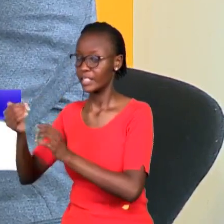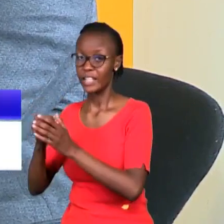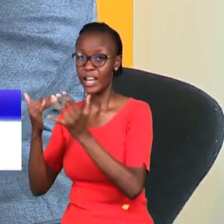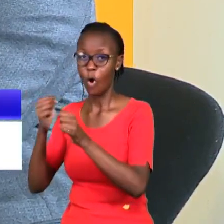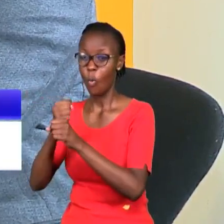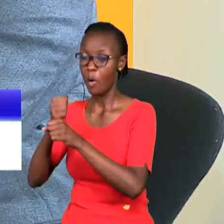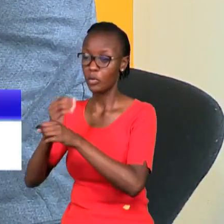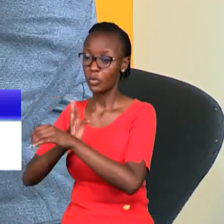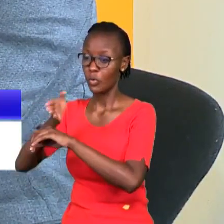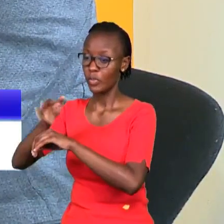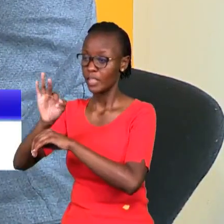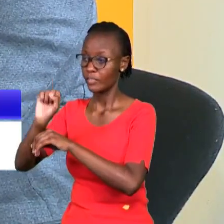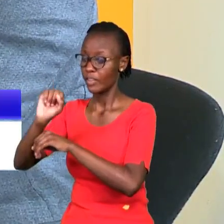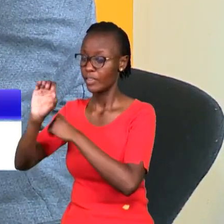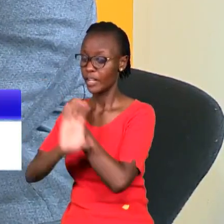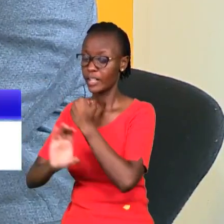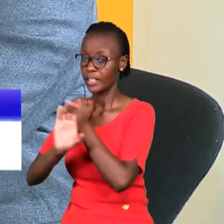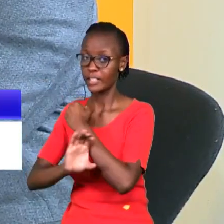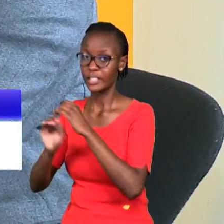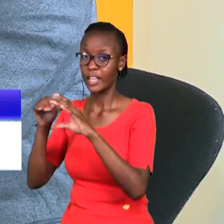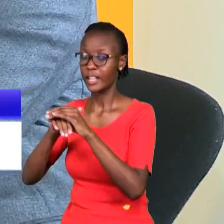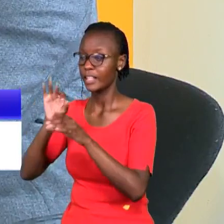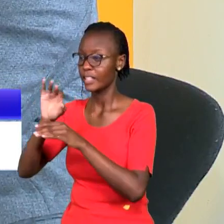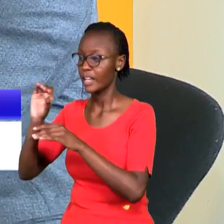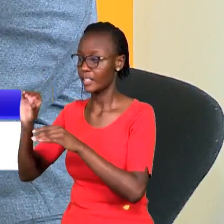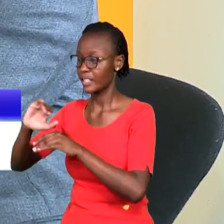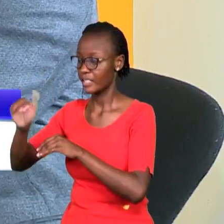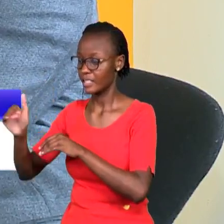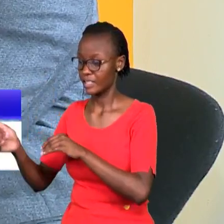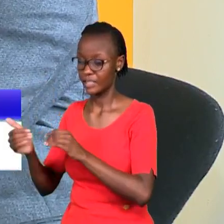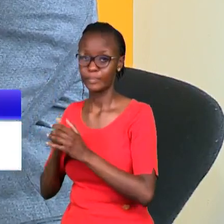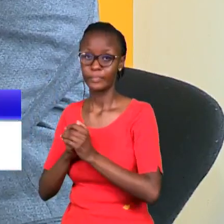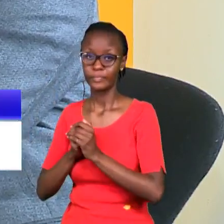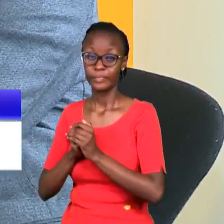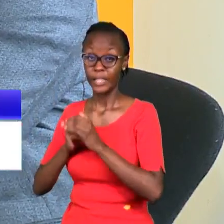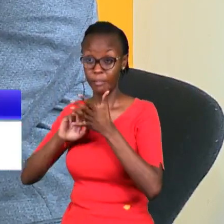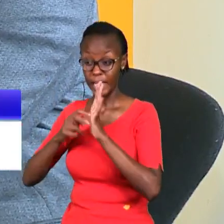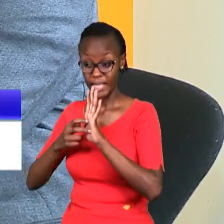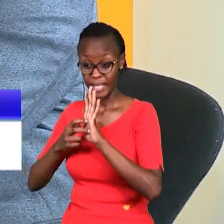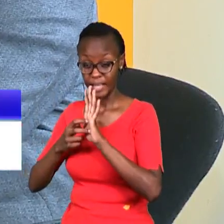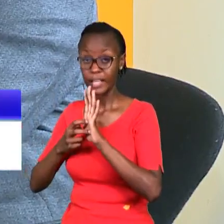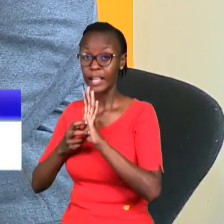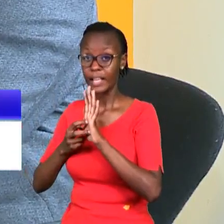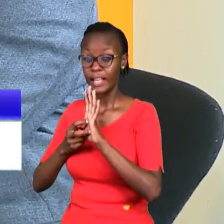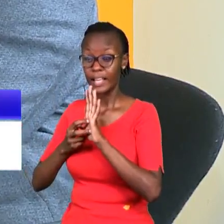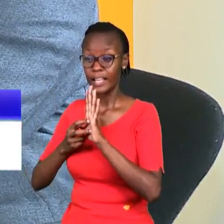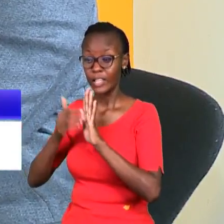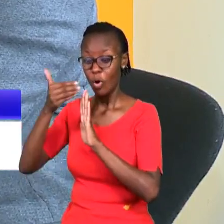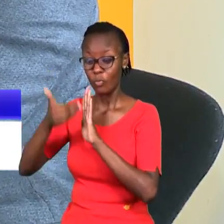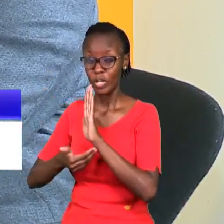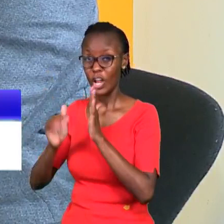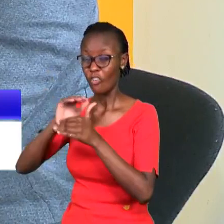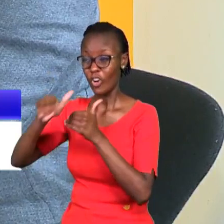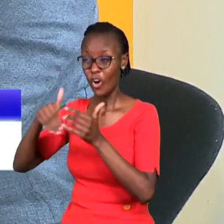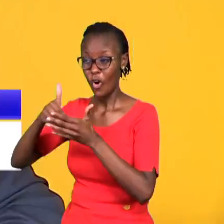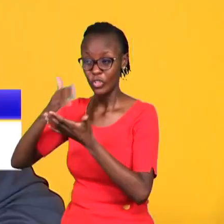over 35 countries of around 300 cities. So that's, in a nutshell, is the